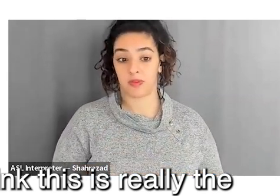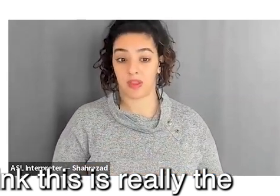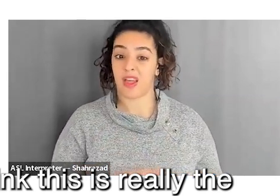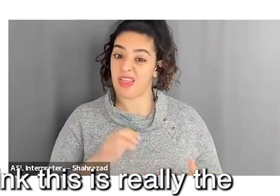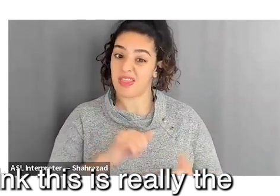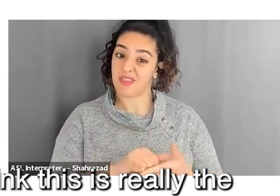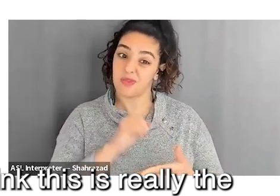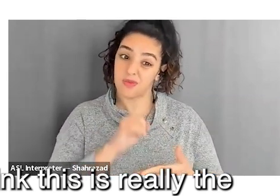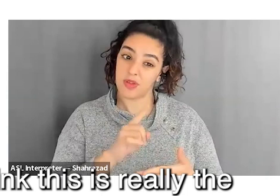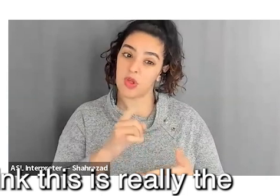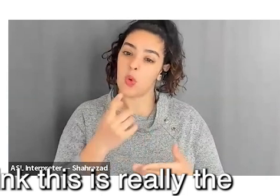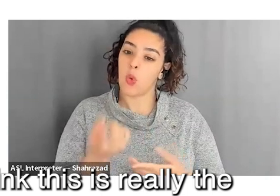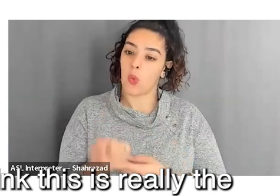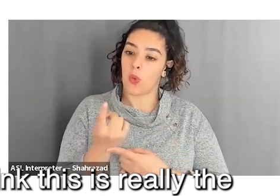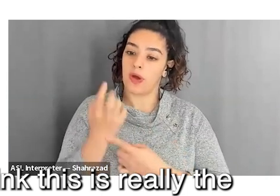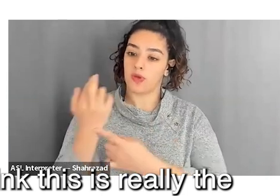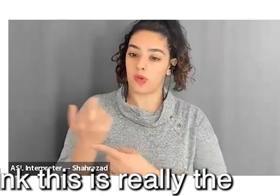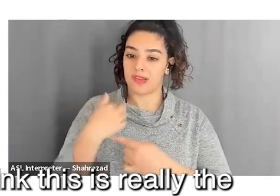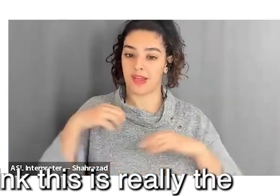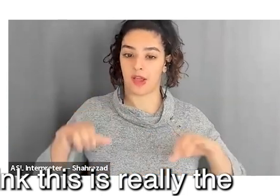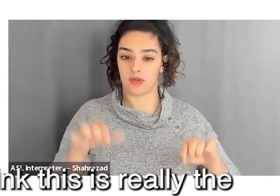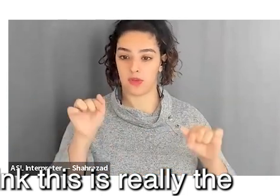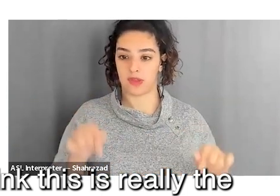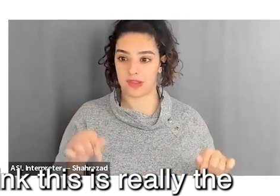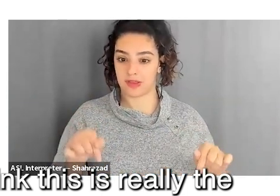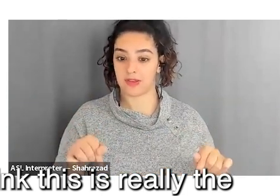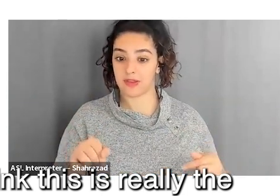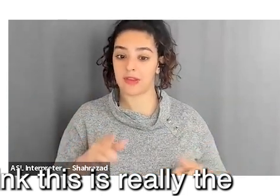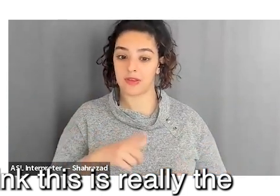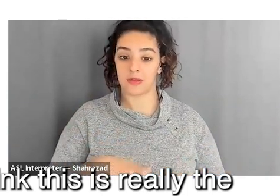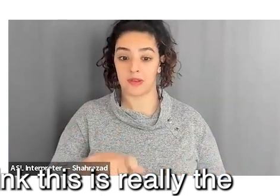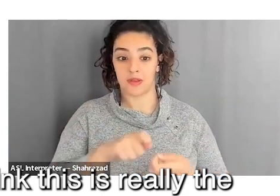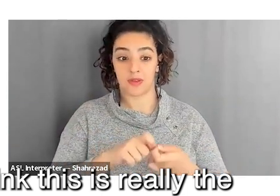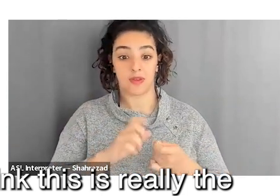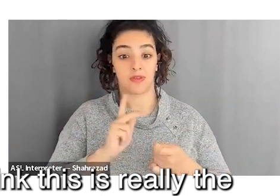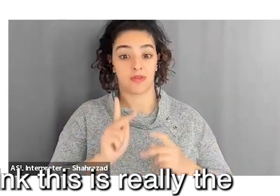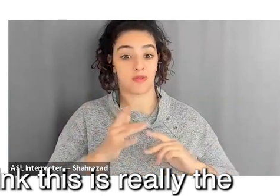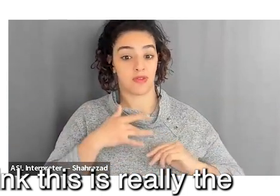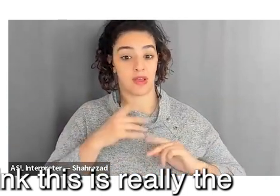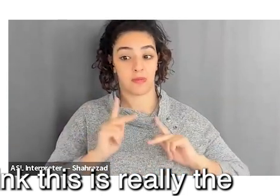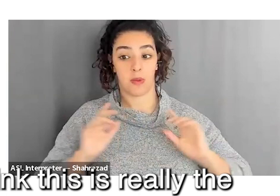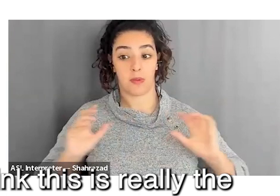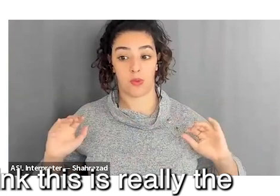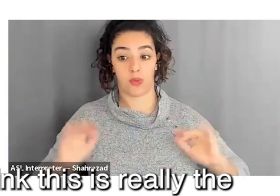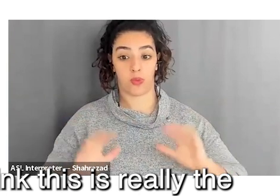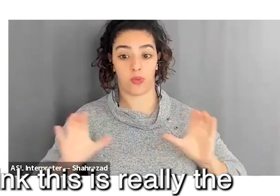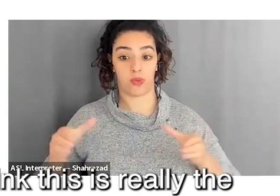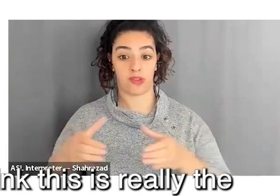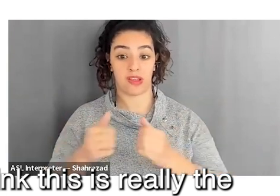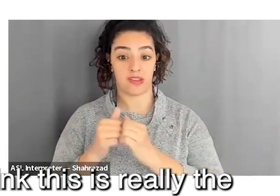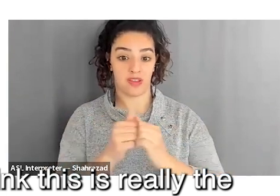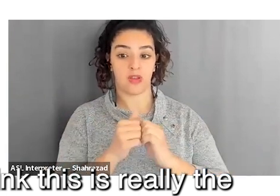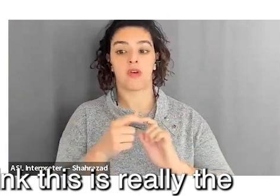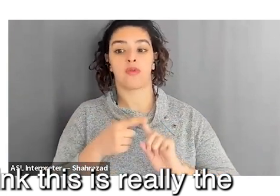work, particularly from the Black community and particularly from the Black disabled community, We need